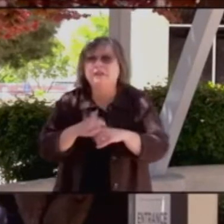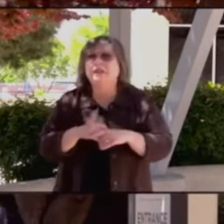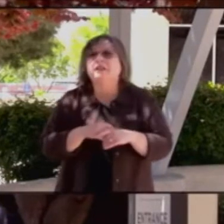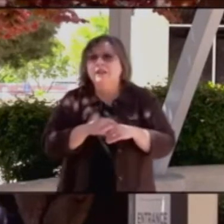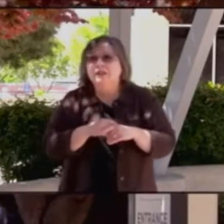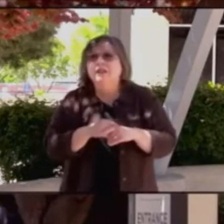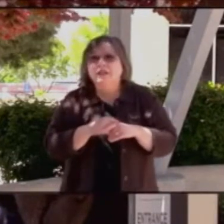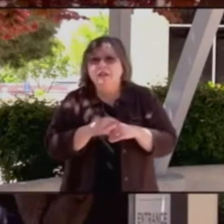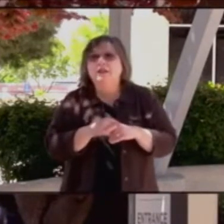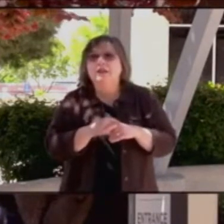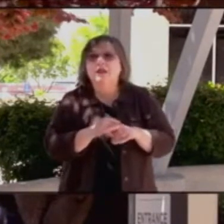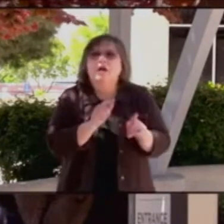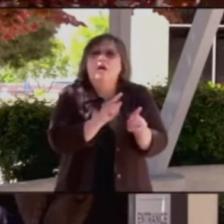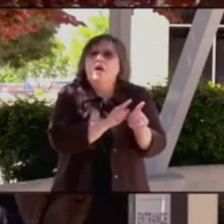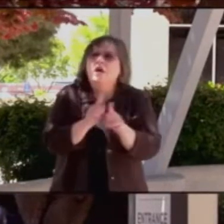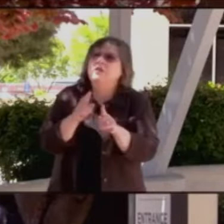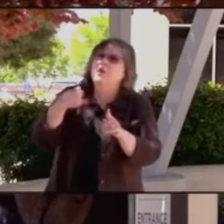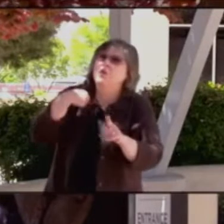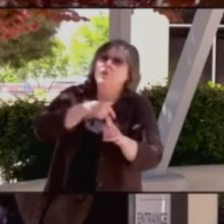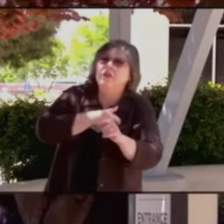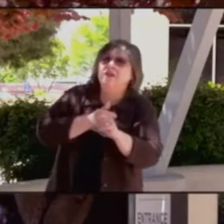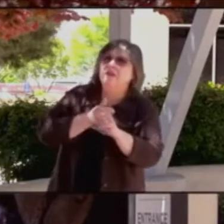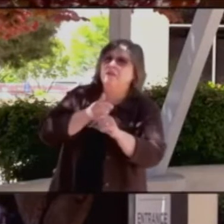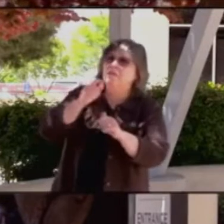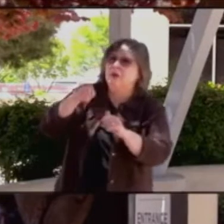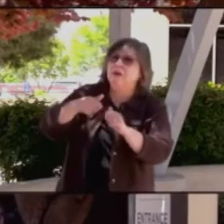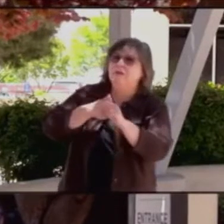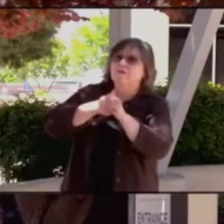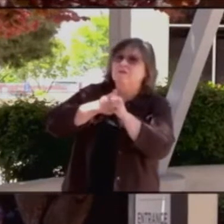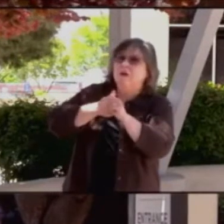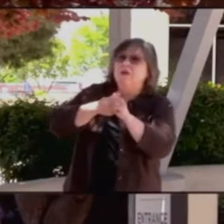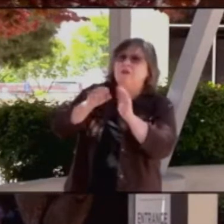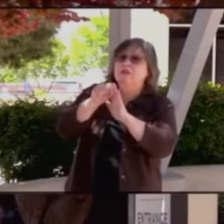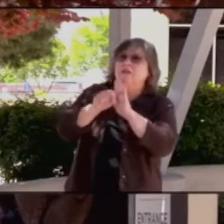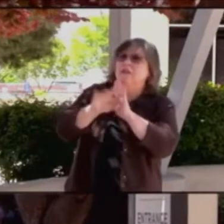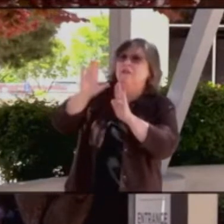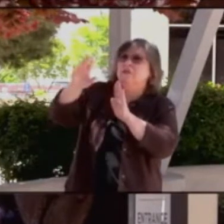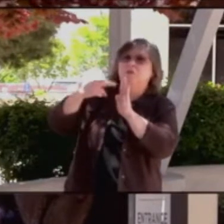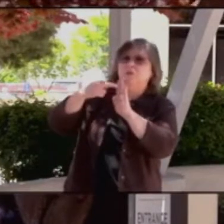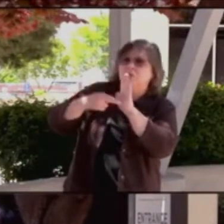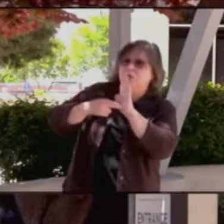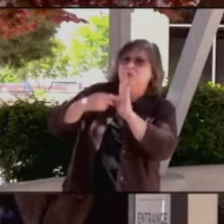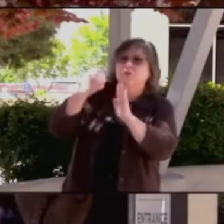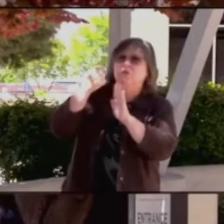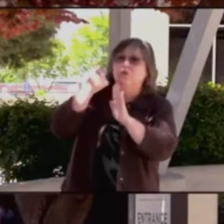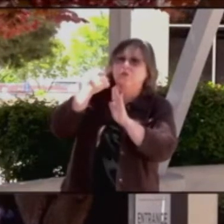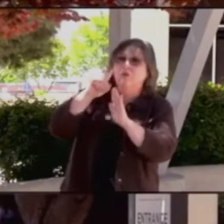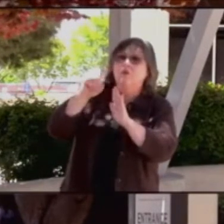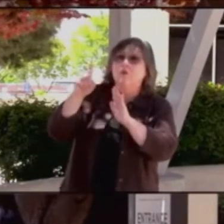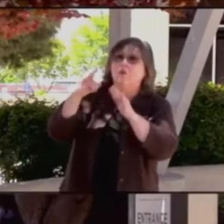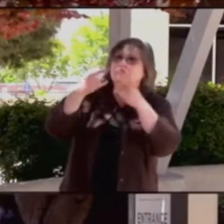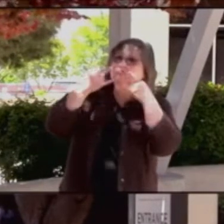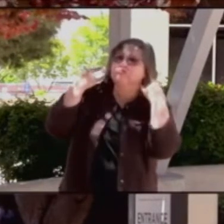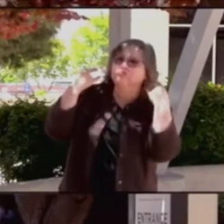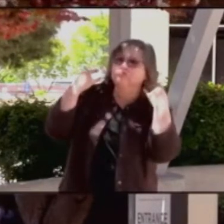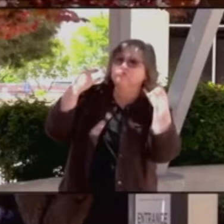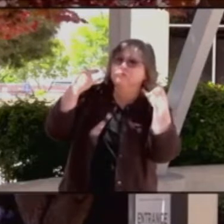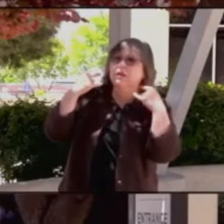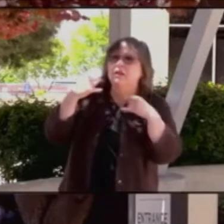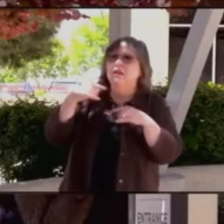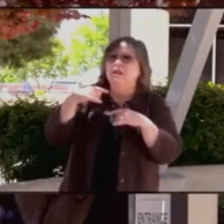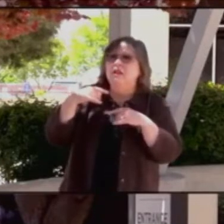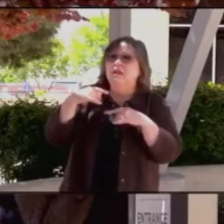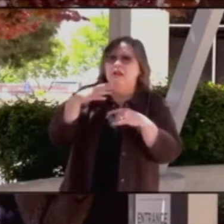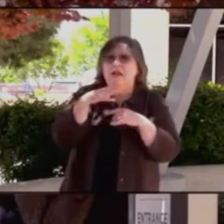do follow, and we have to follow the state's rules regarding face coverings. The CDC, and this is kind of an